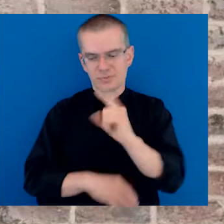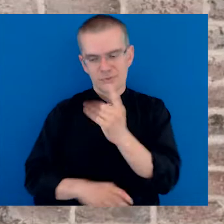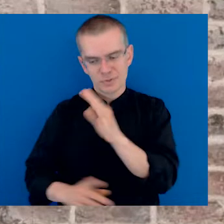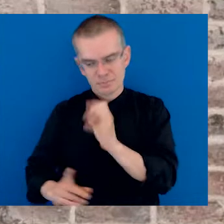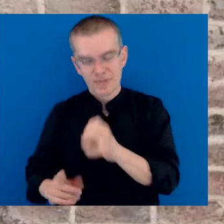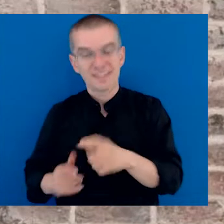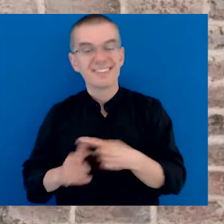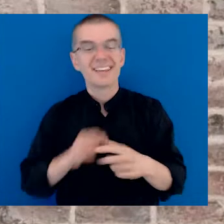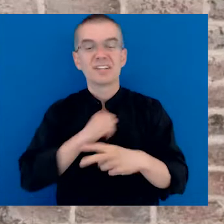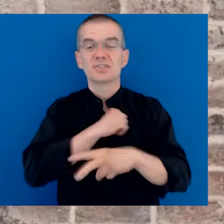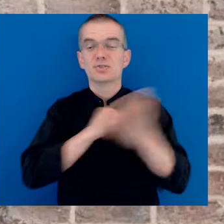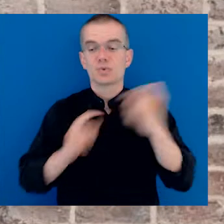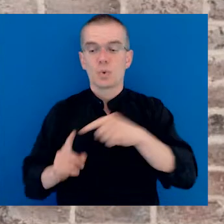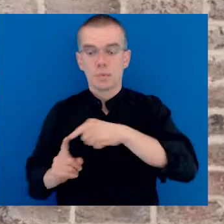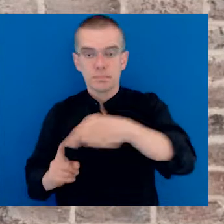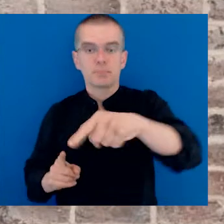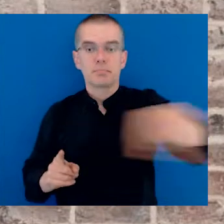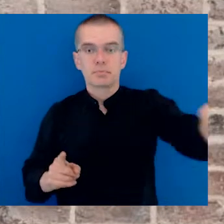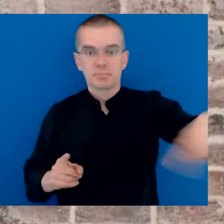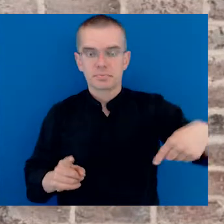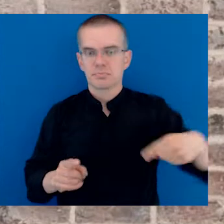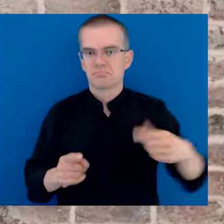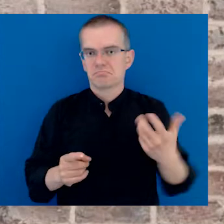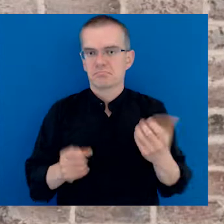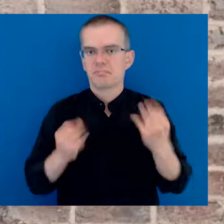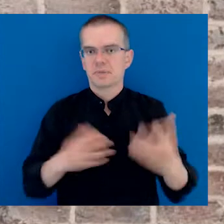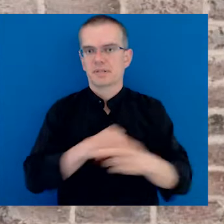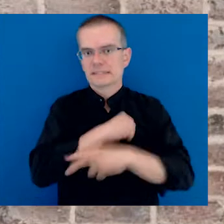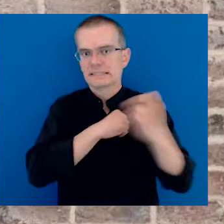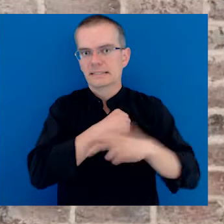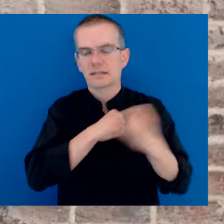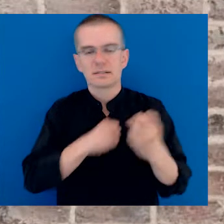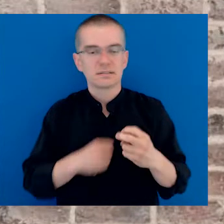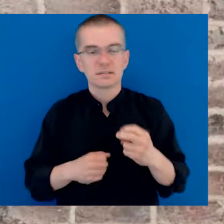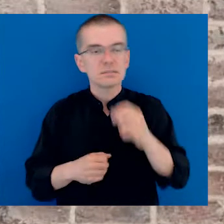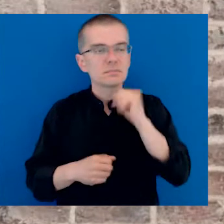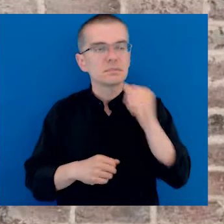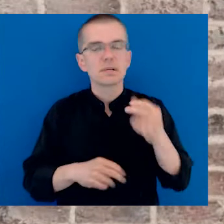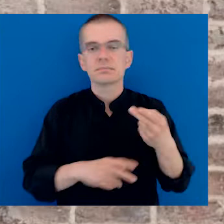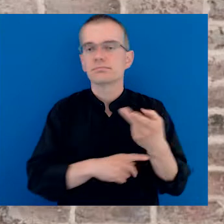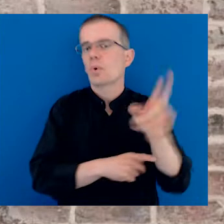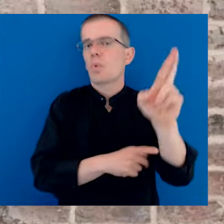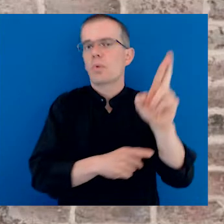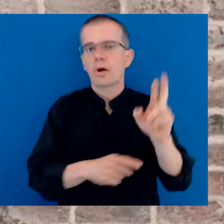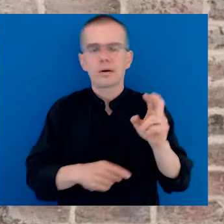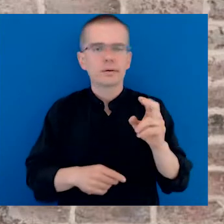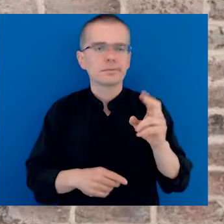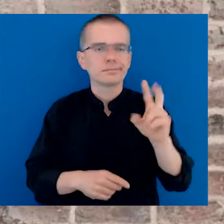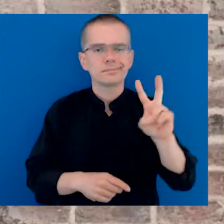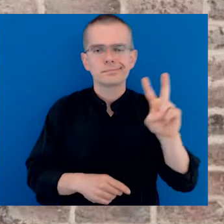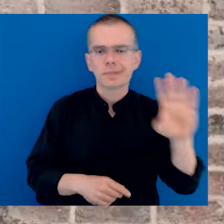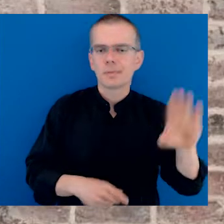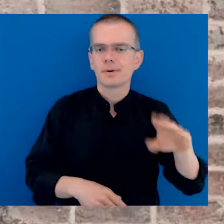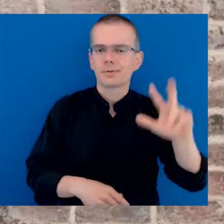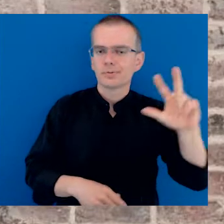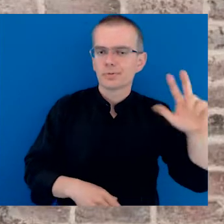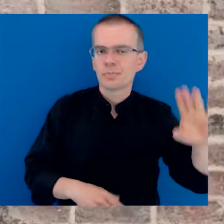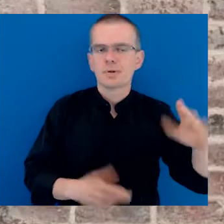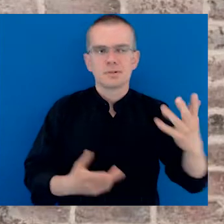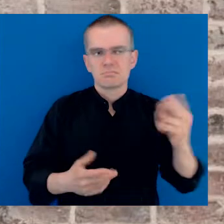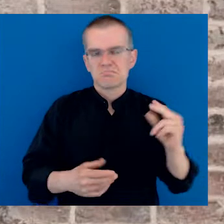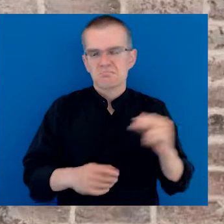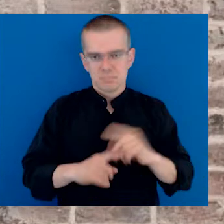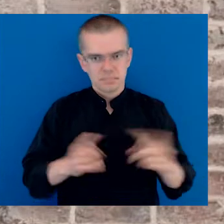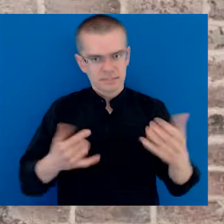bases. So naturally he scored a lot of runs without even hitting home runs or even other extra base hits. And then defensively, he was